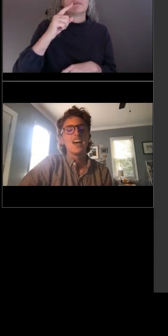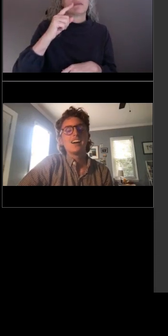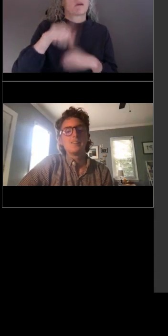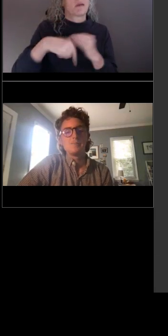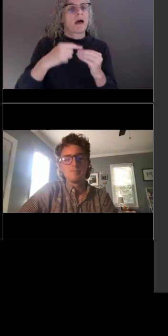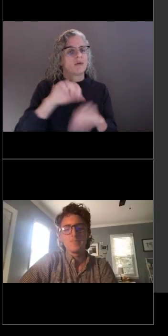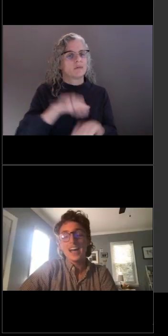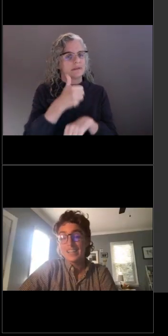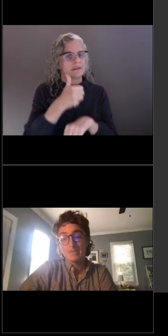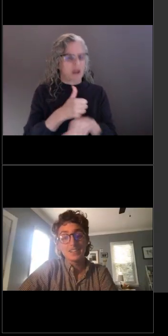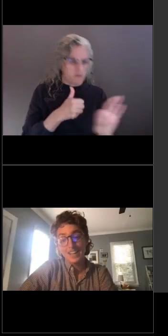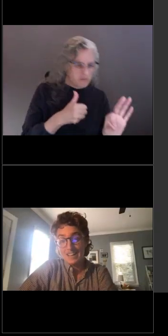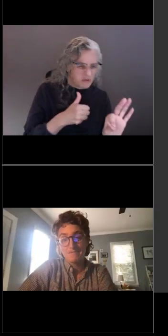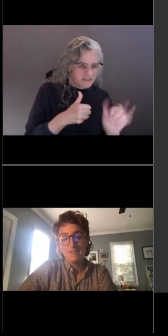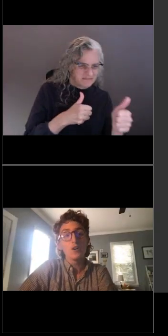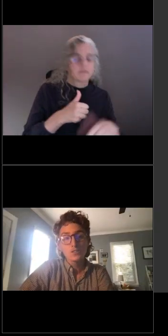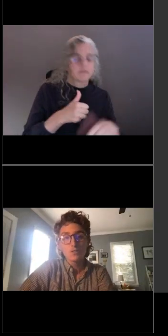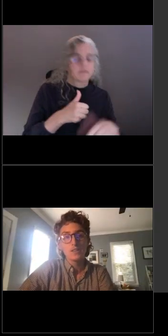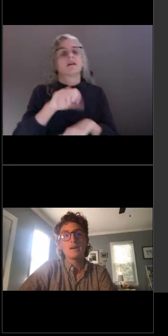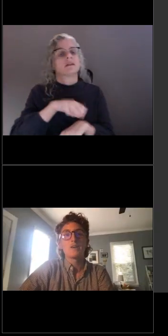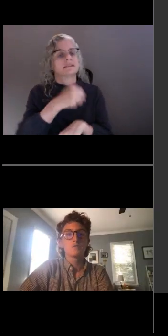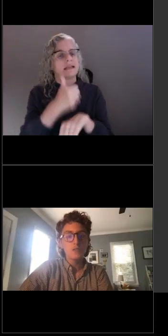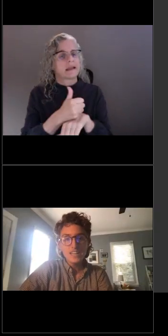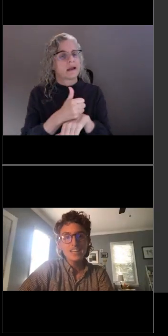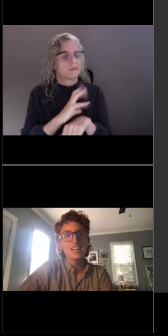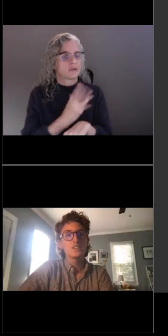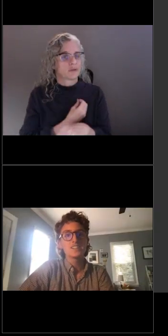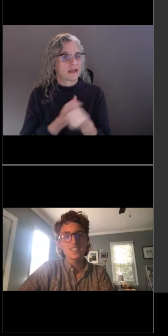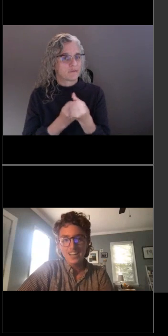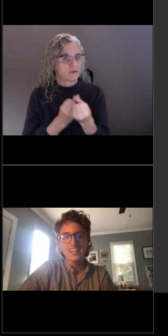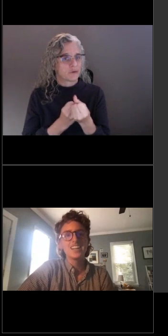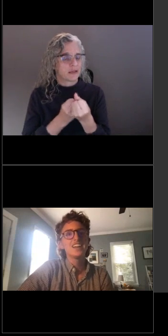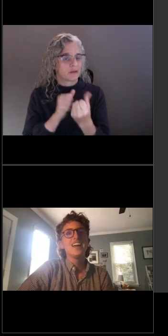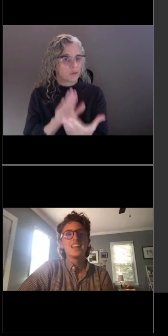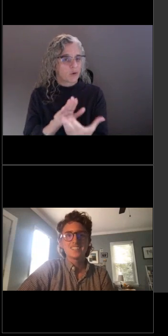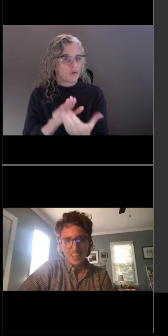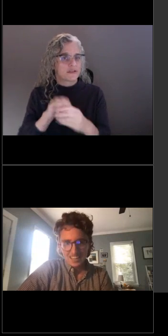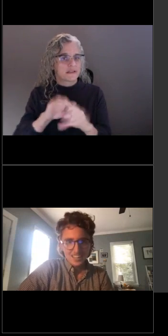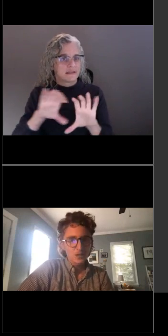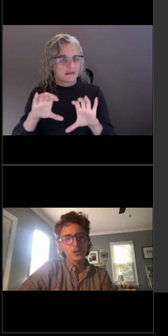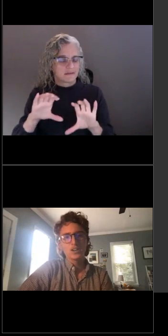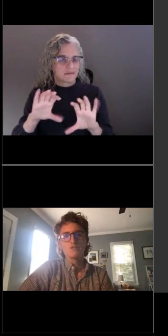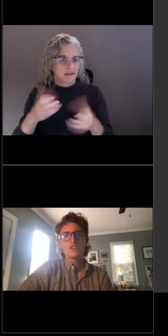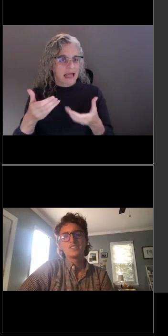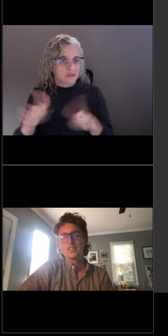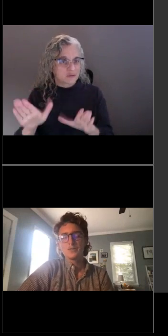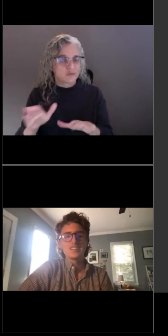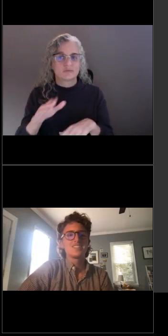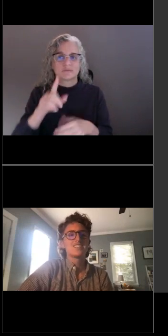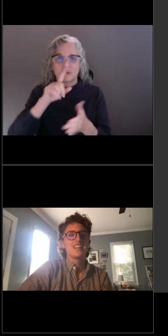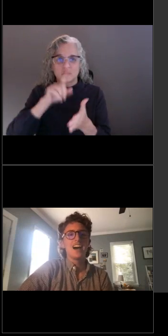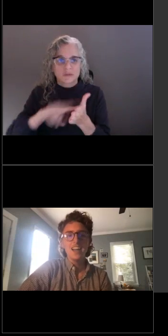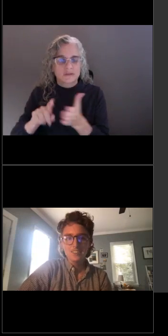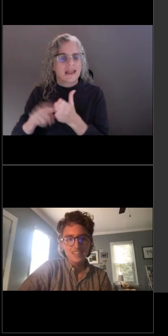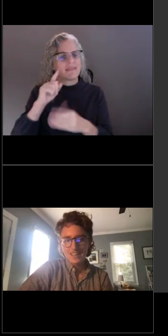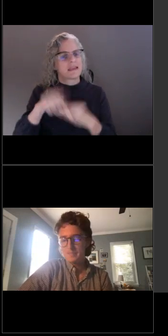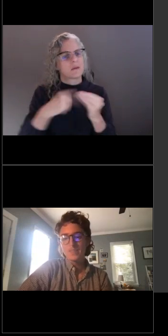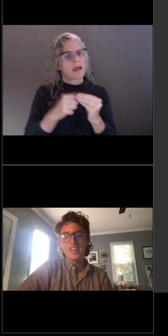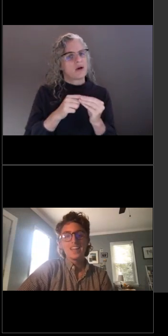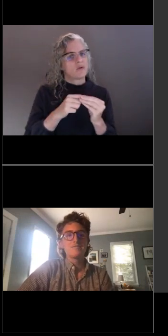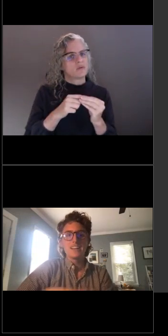perfect, academic life, also think about reading and assigning and citing the work of trans linguists and